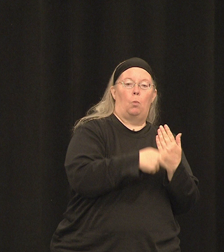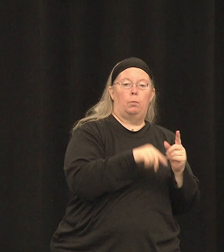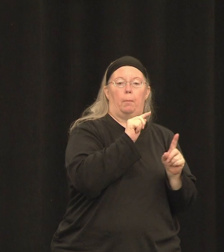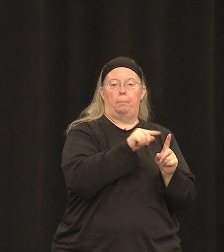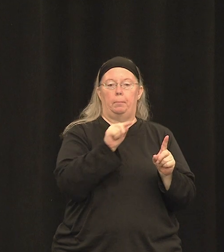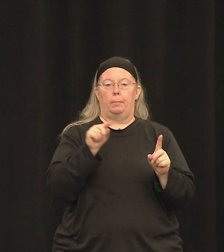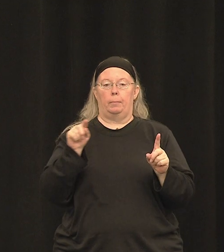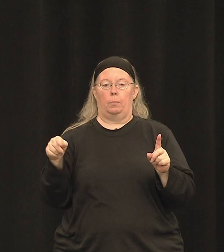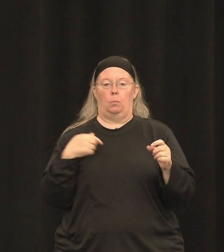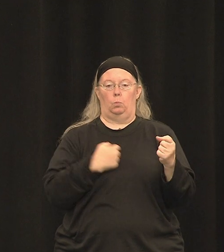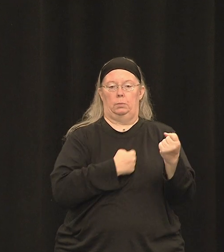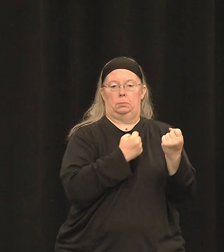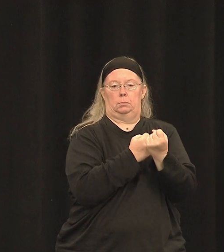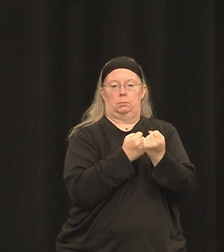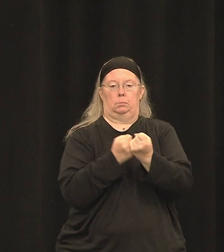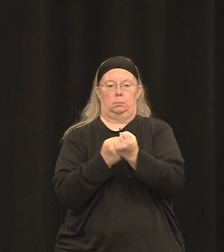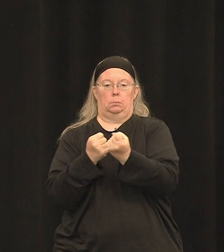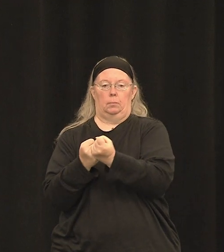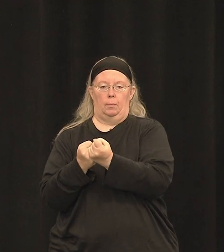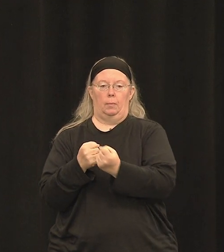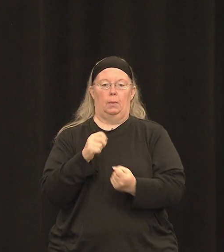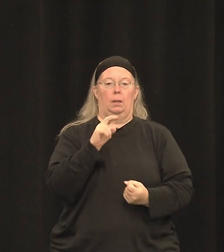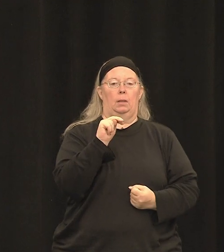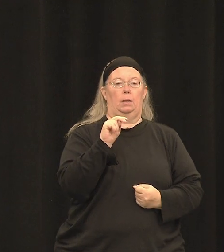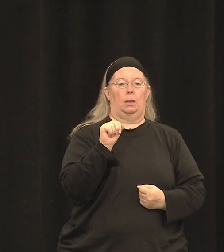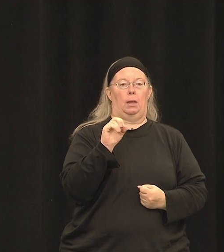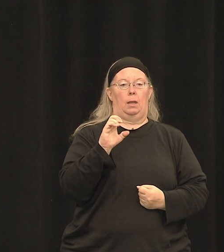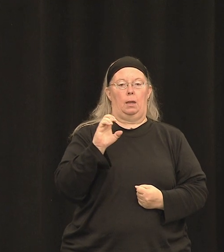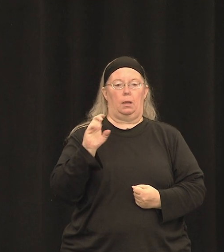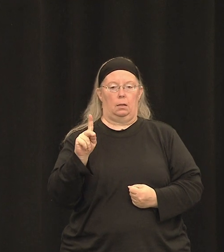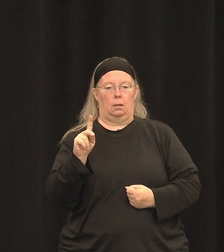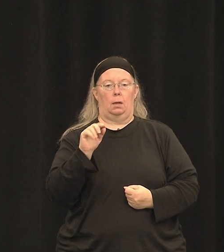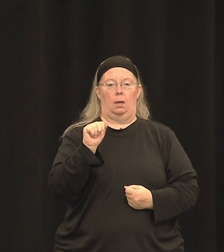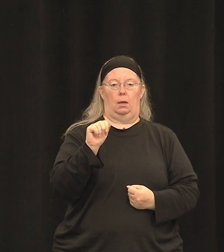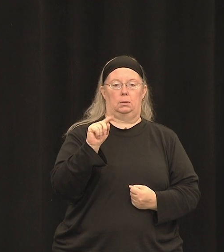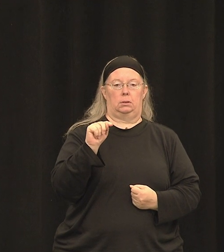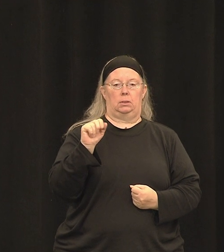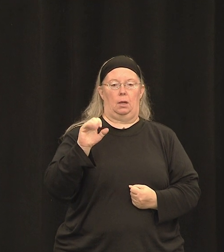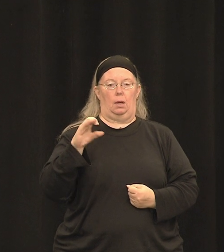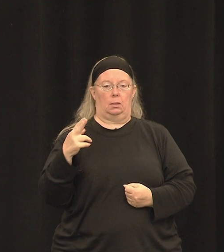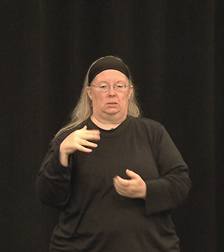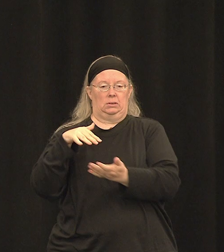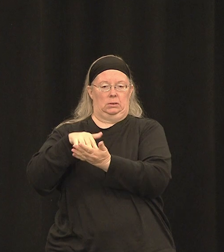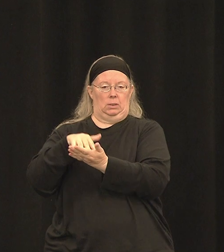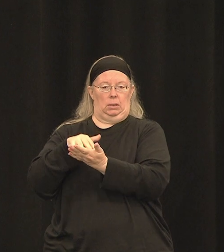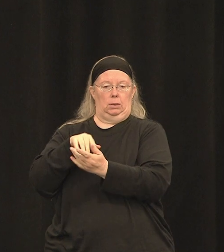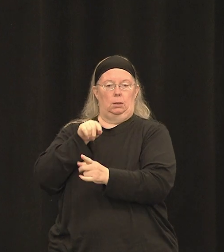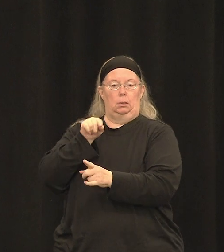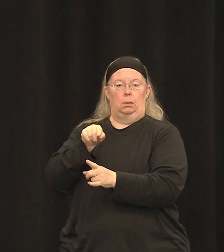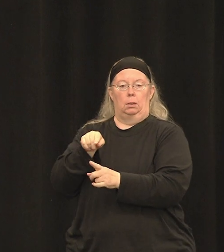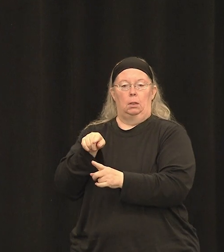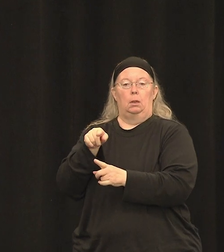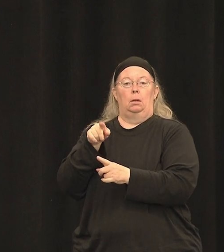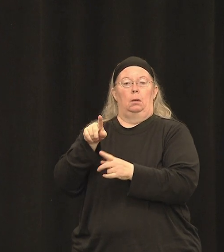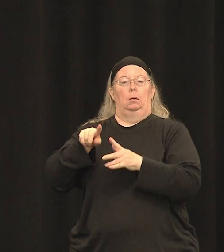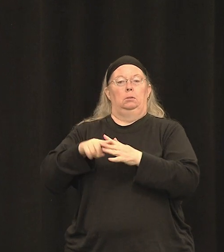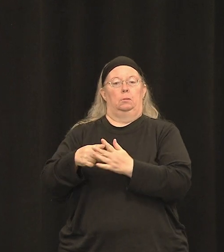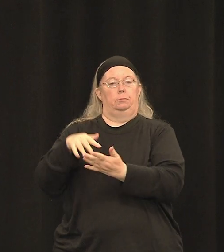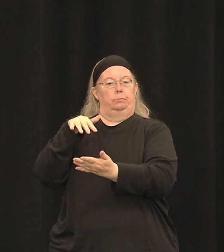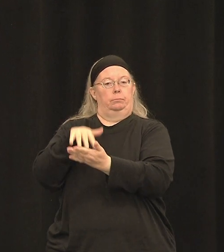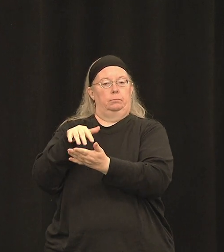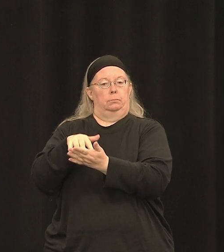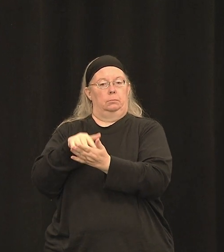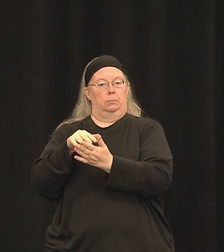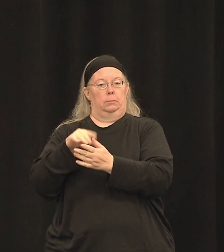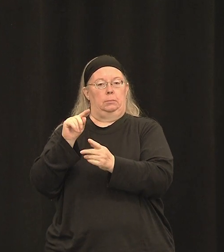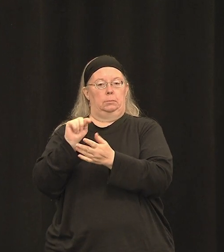led to the clinical trial that Dr. Peter Campanchero from Wilmer Eye Institute has presented virtually at this